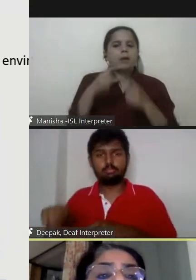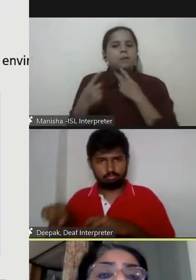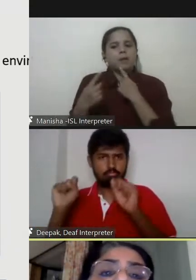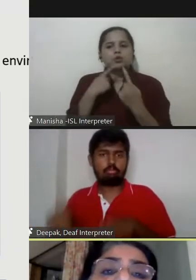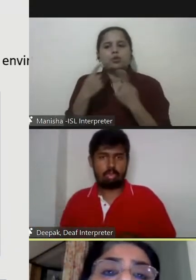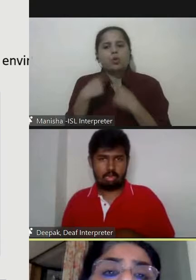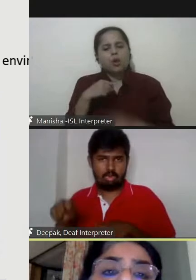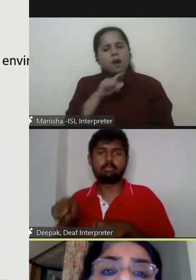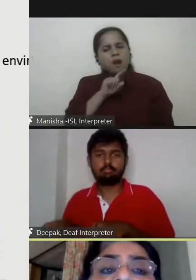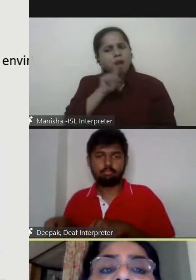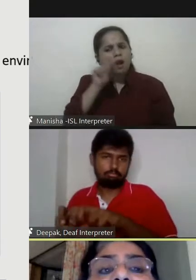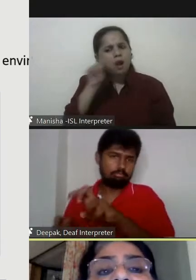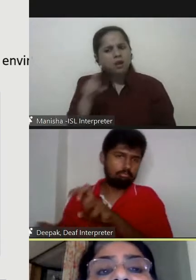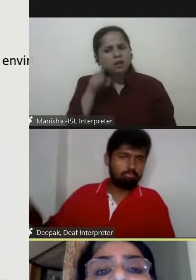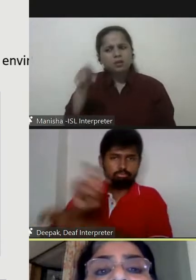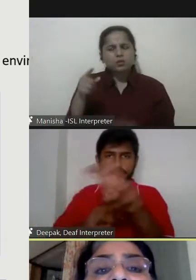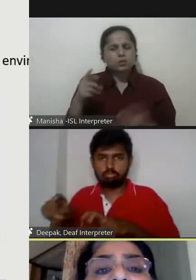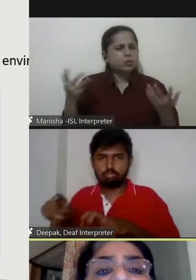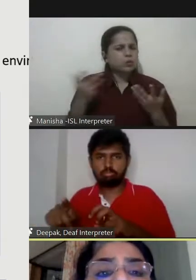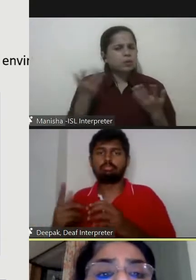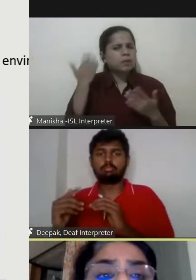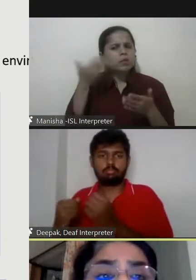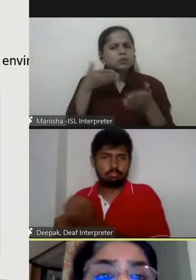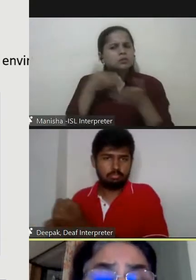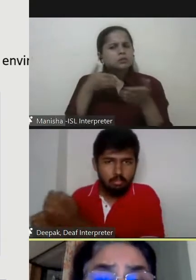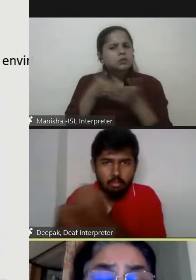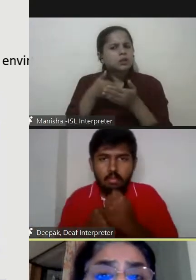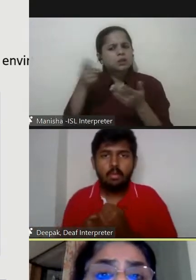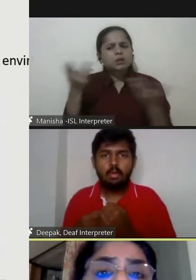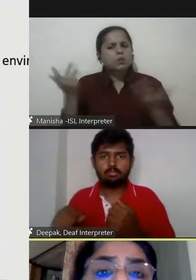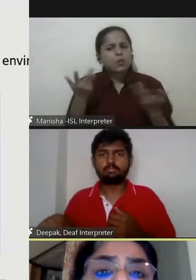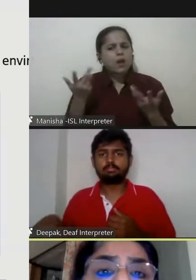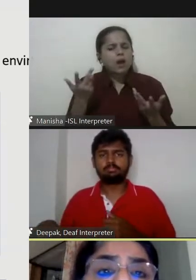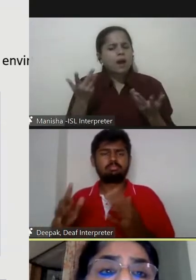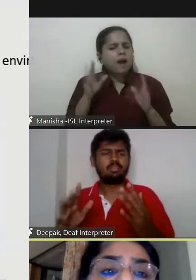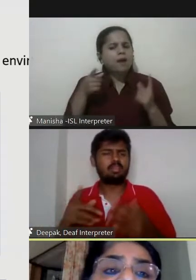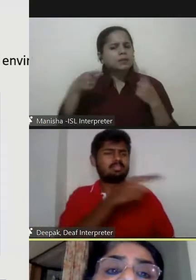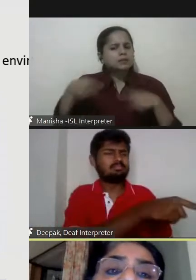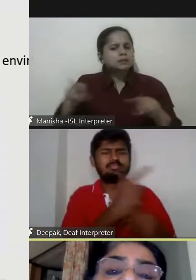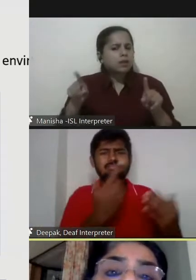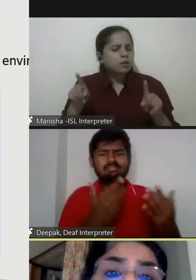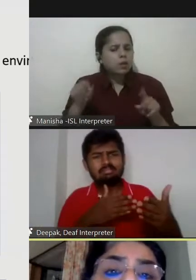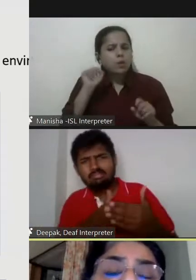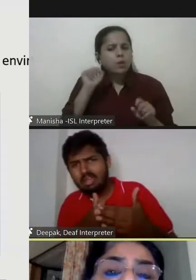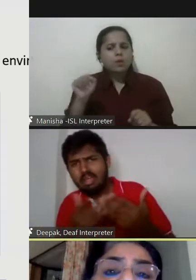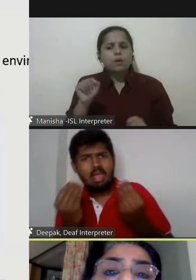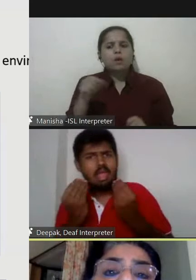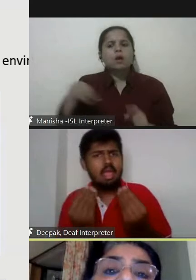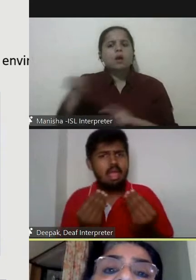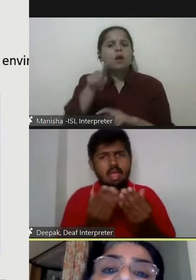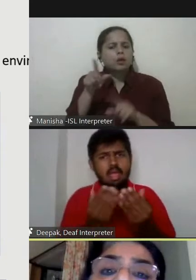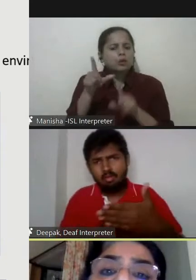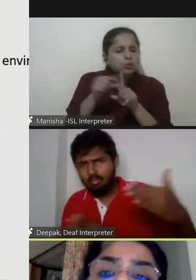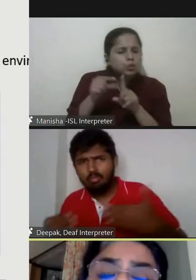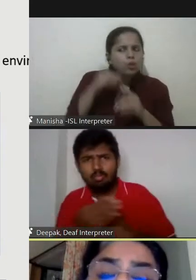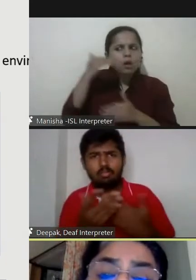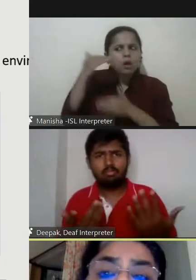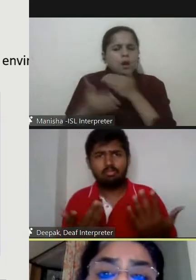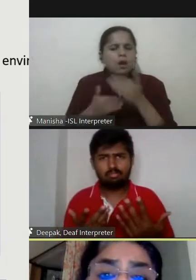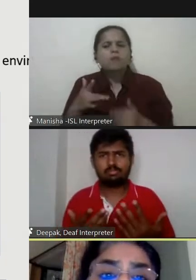asked them what were the challenges that they faced in actually their functioning and